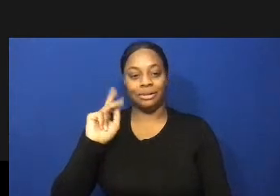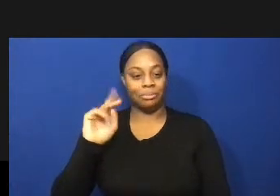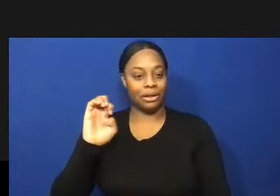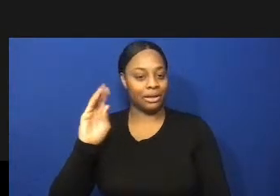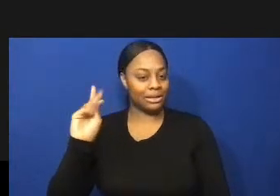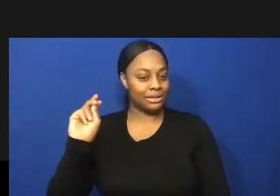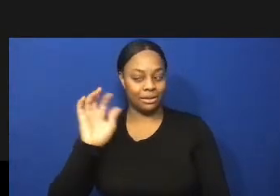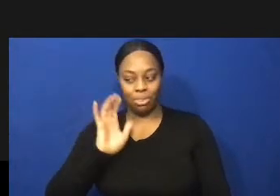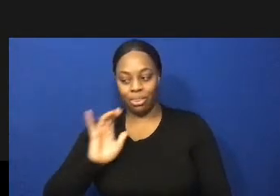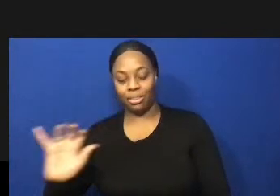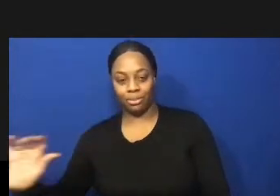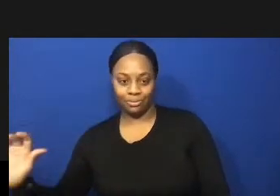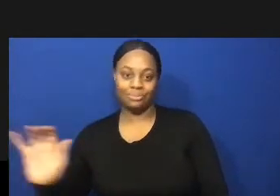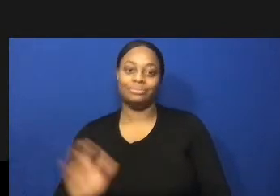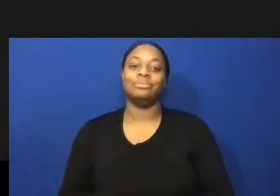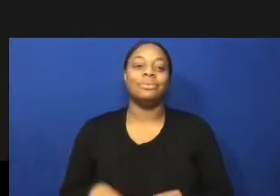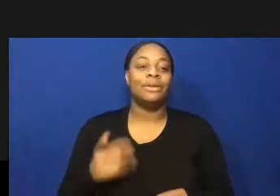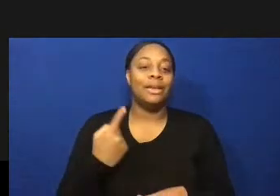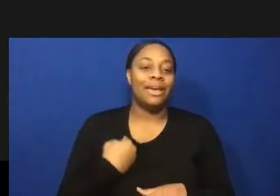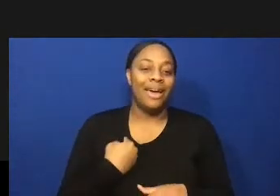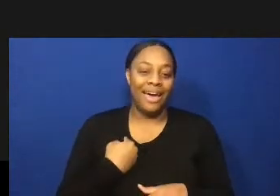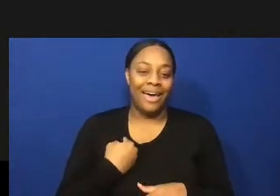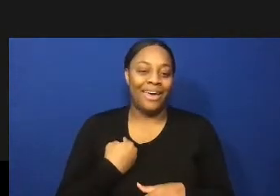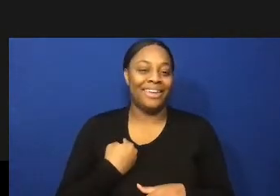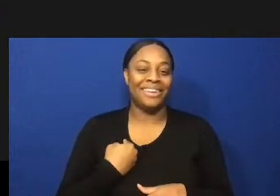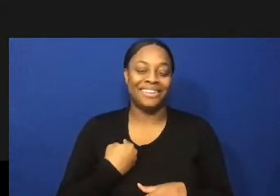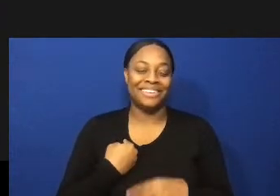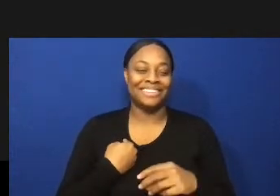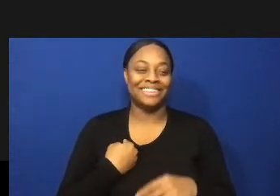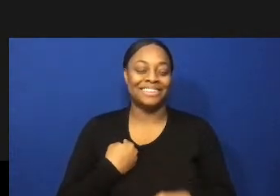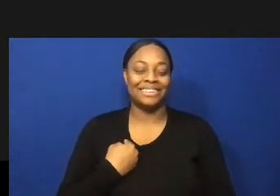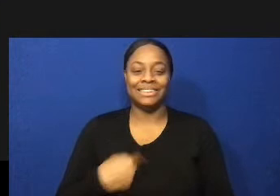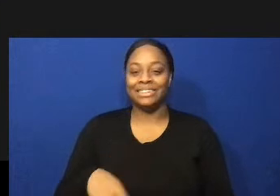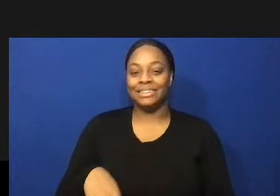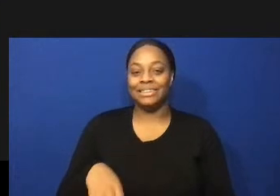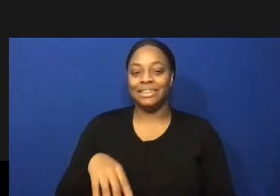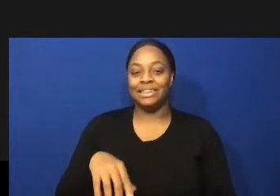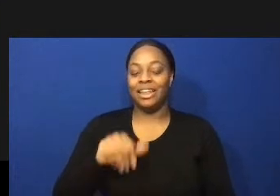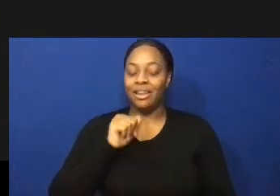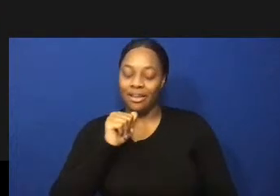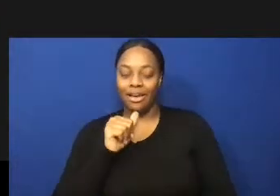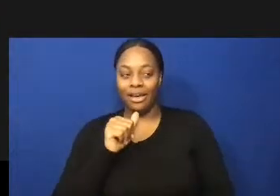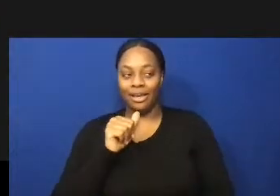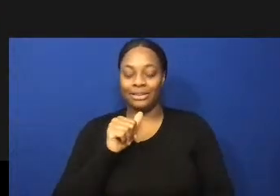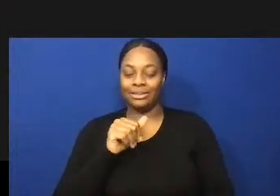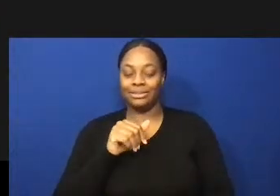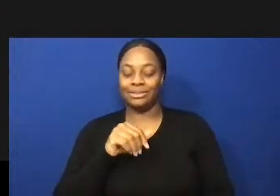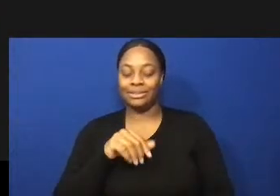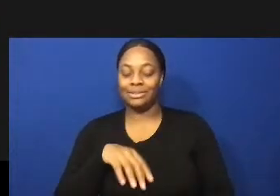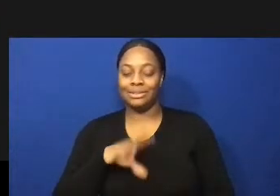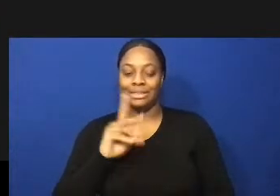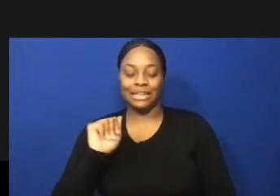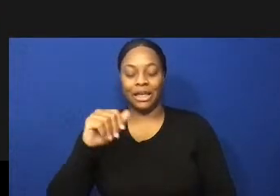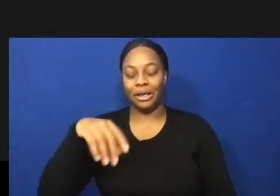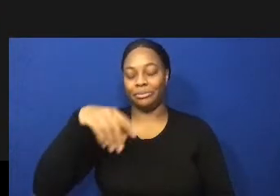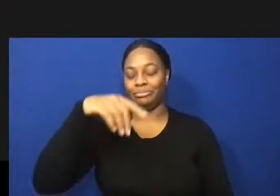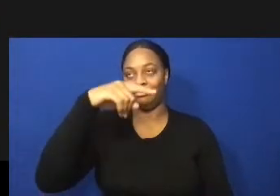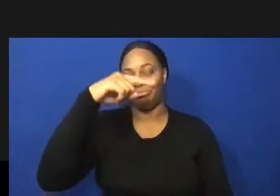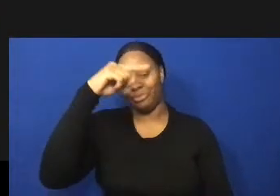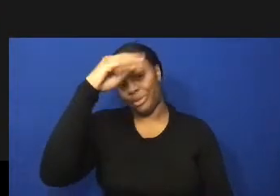Roni. I am a non-disabled Black Indigenous American woman.